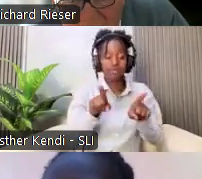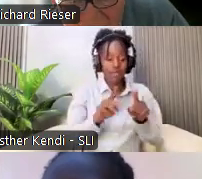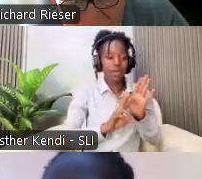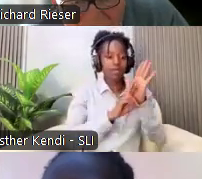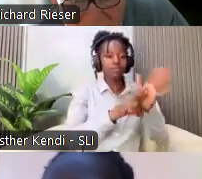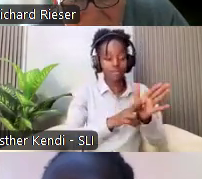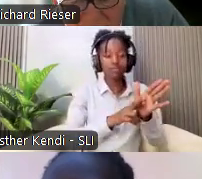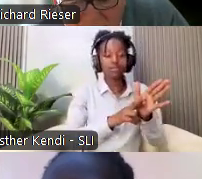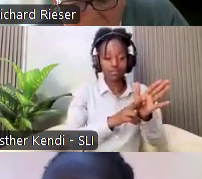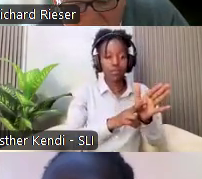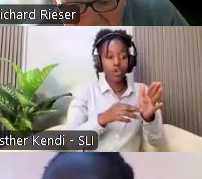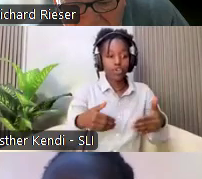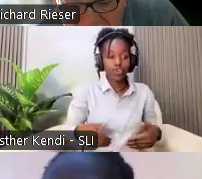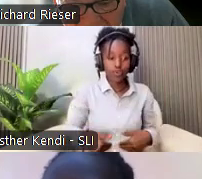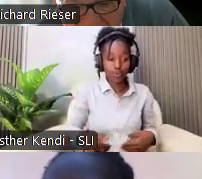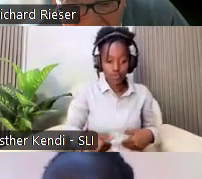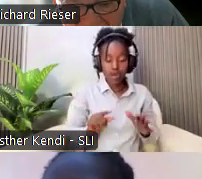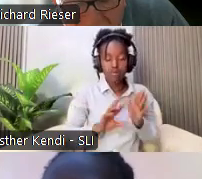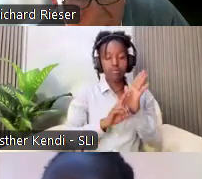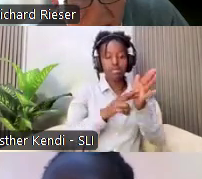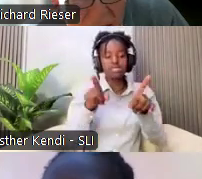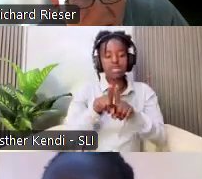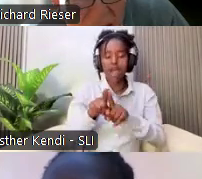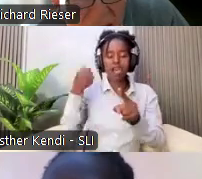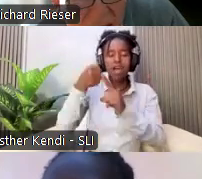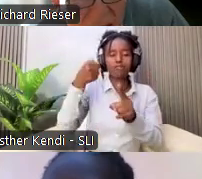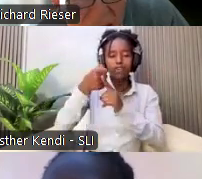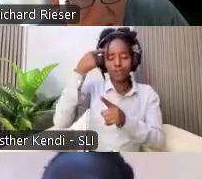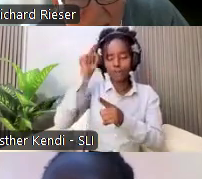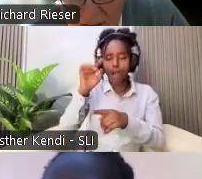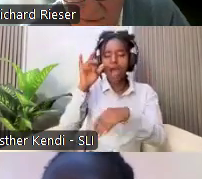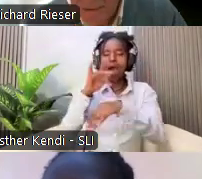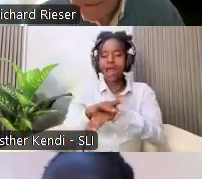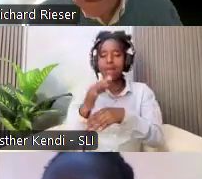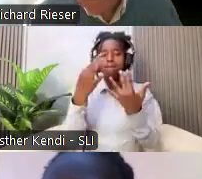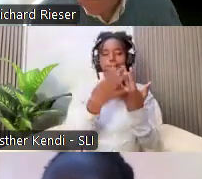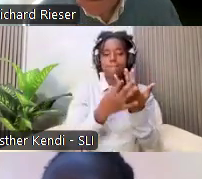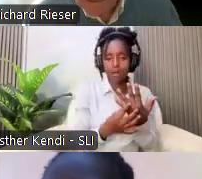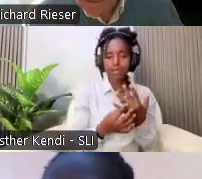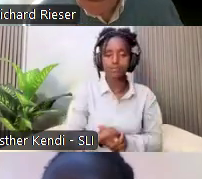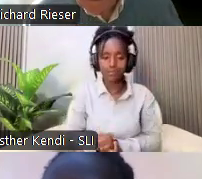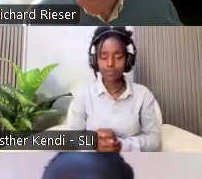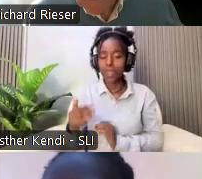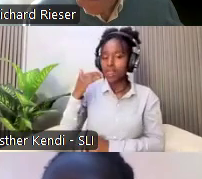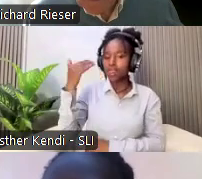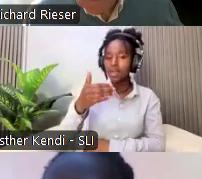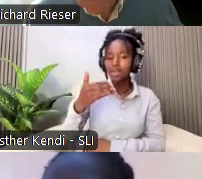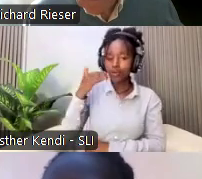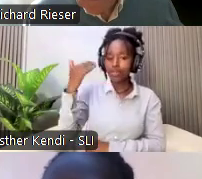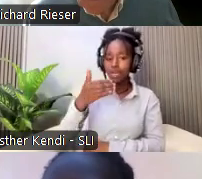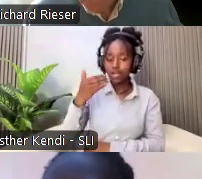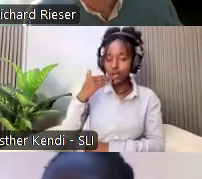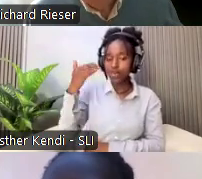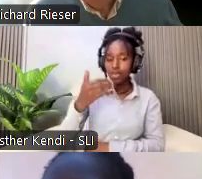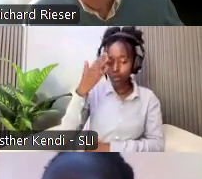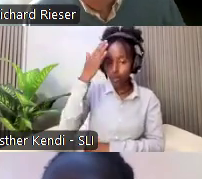early marriage in girls. Yeah, thank you very much, Kemba, for sharing my screen. I'm just using some